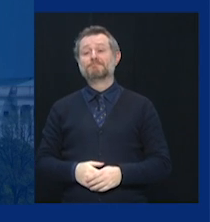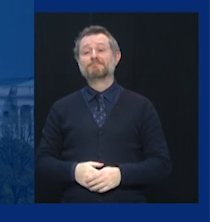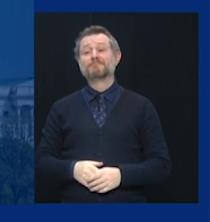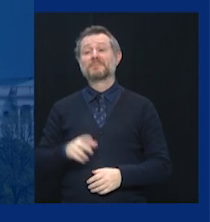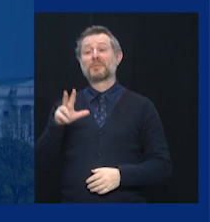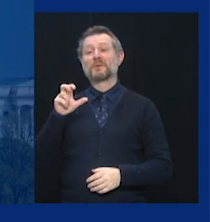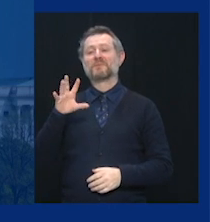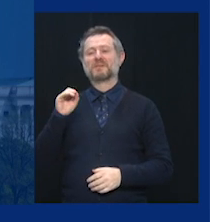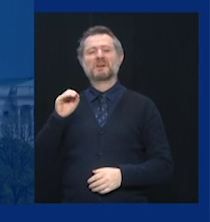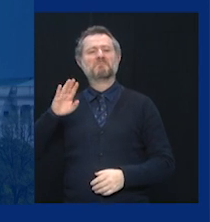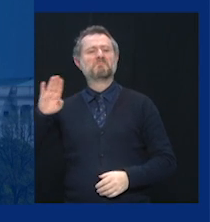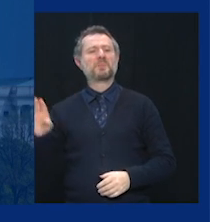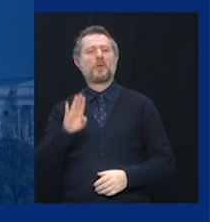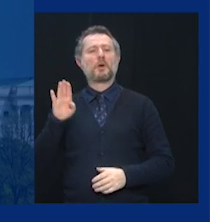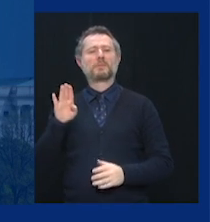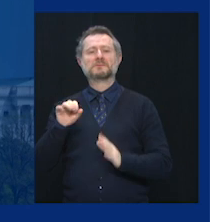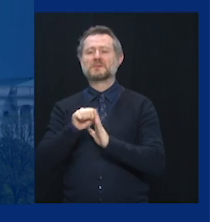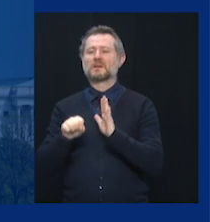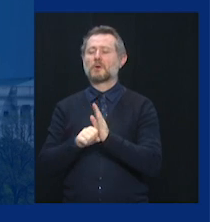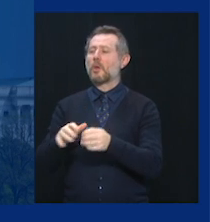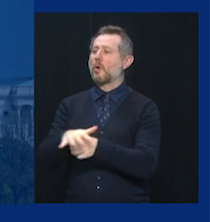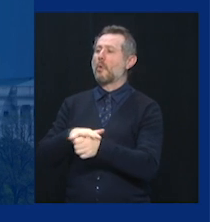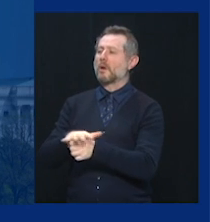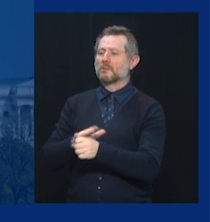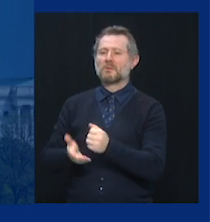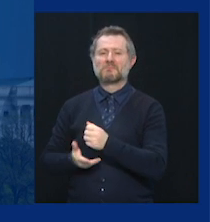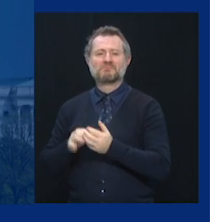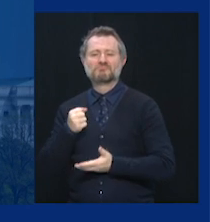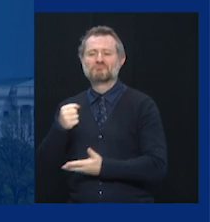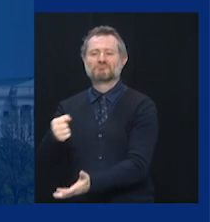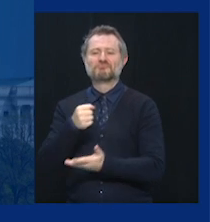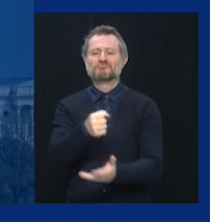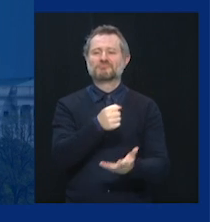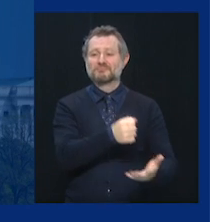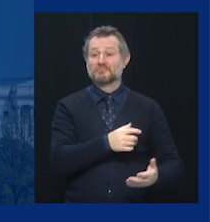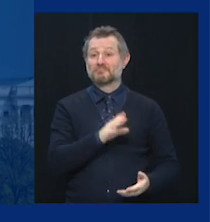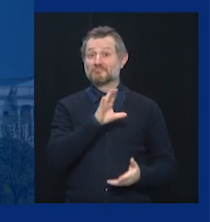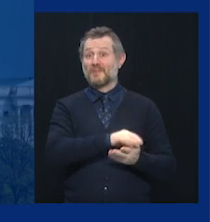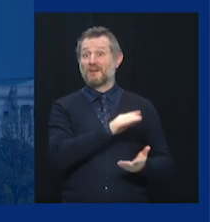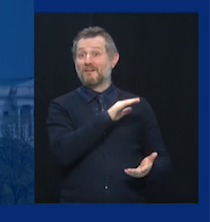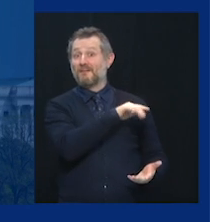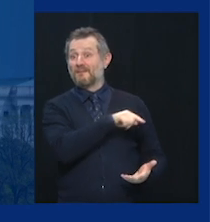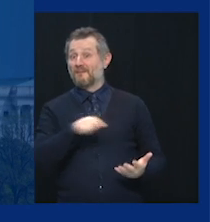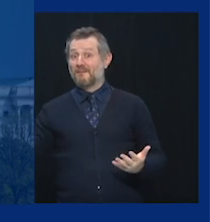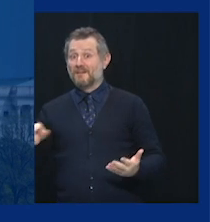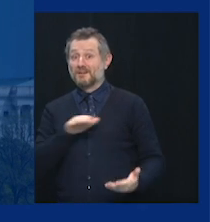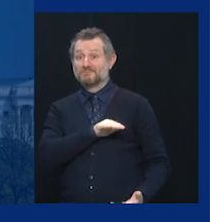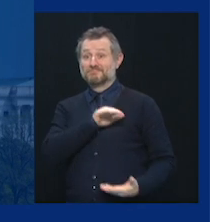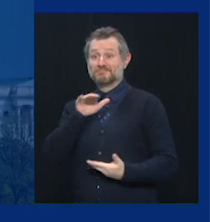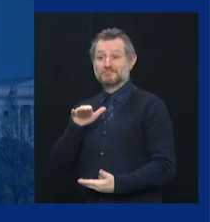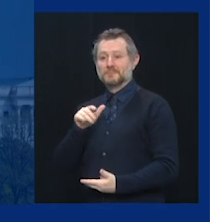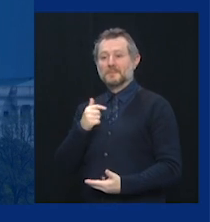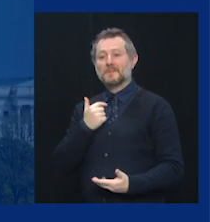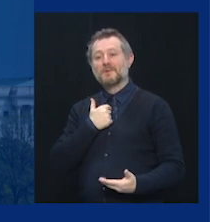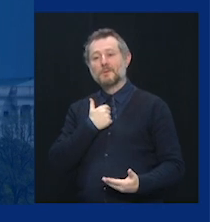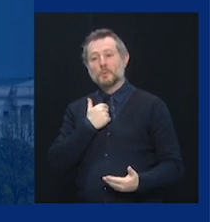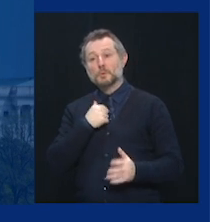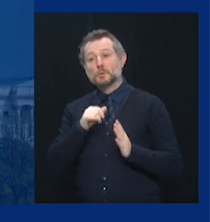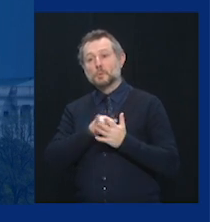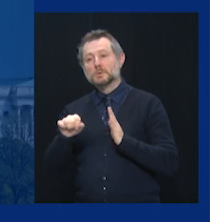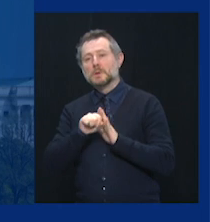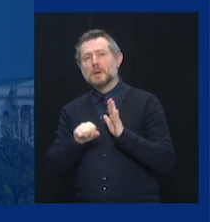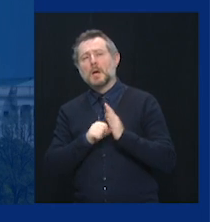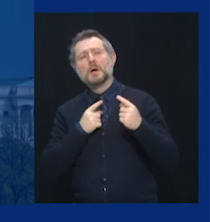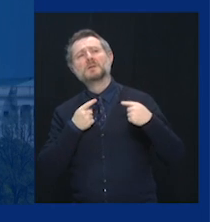America Recovery Act. State and local aid is something we fought for about the past